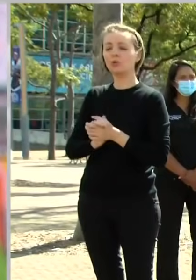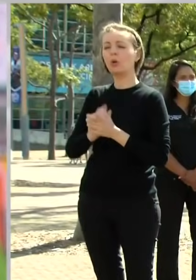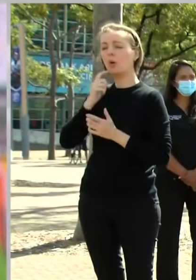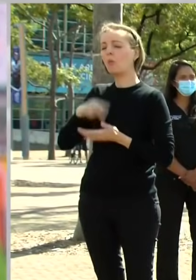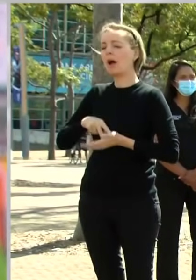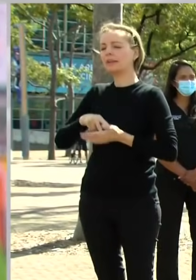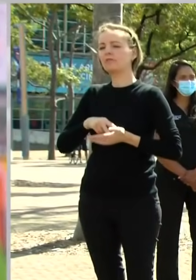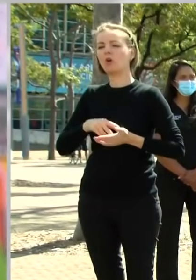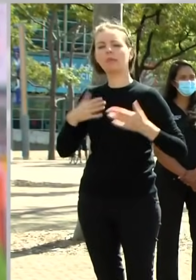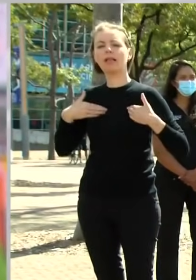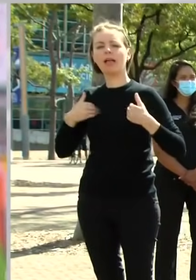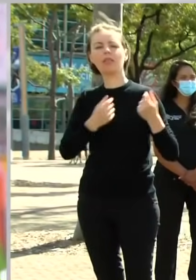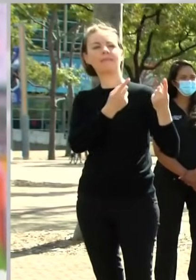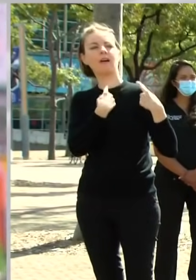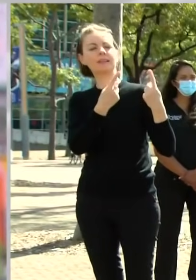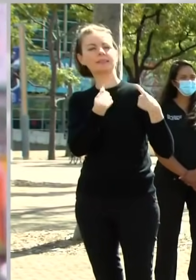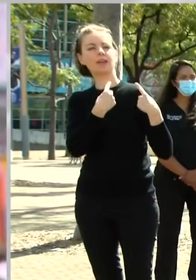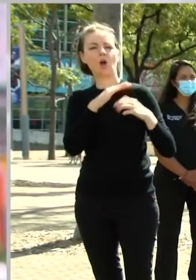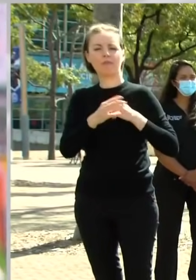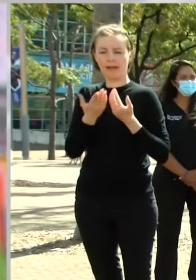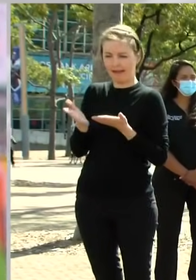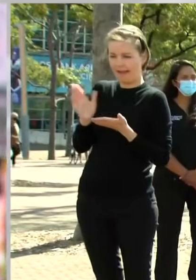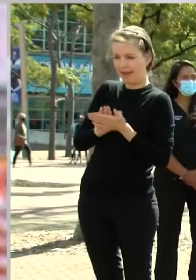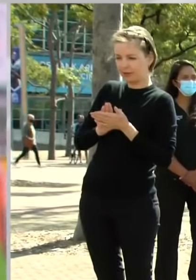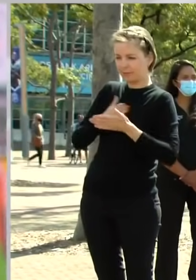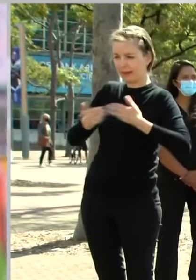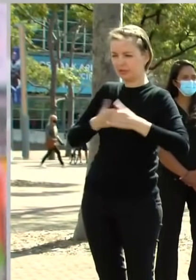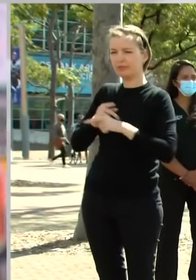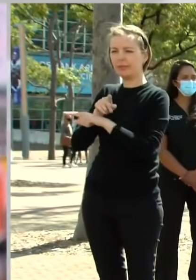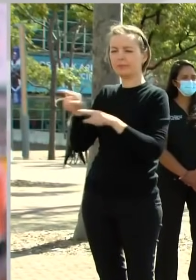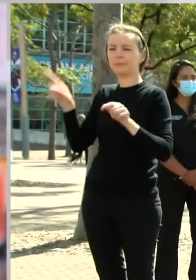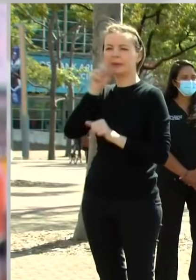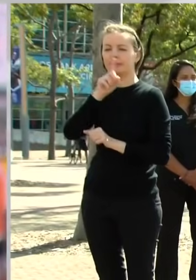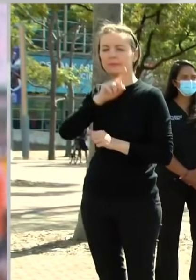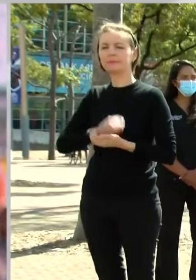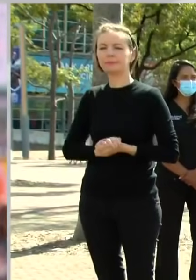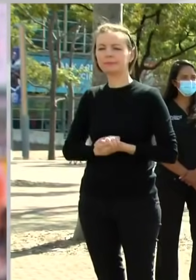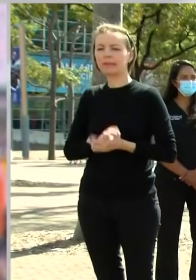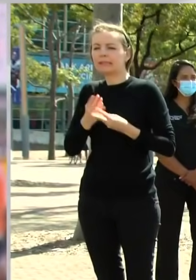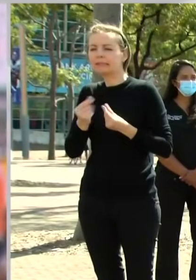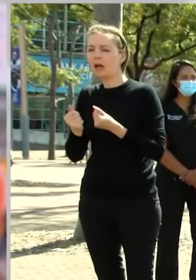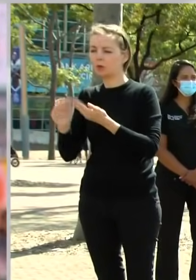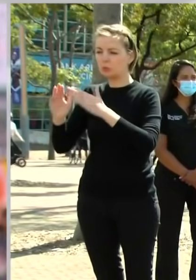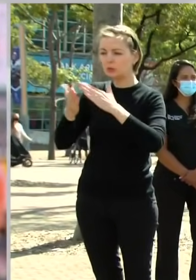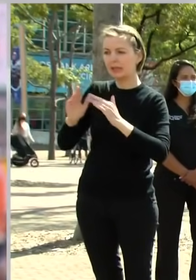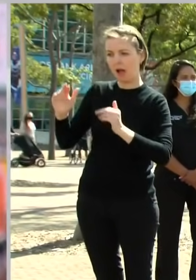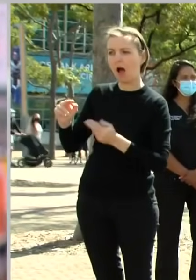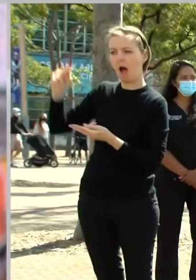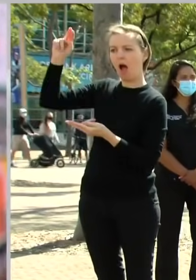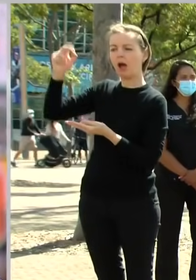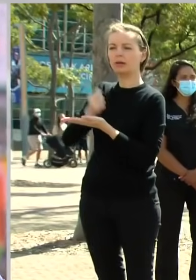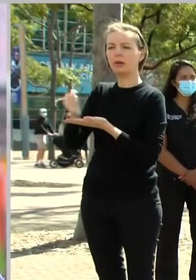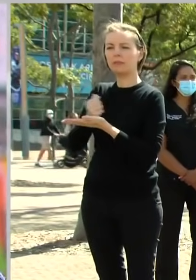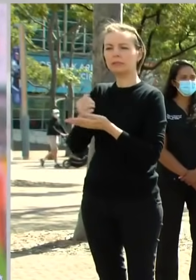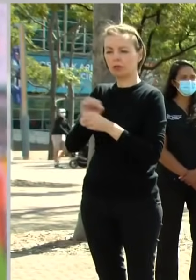but also more broadly, how we deal with communities that might have high rates of disease still in them at the time.